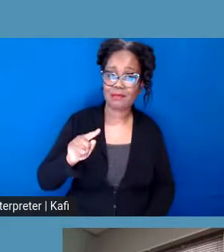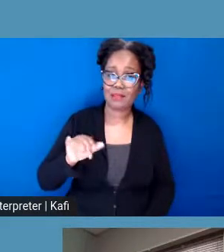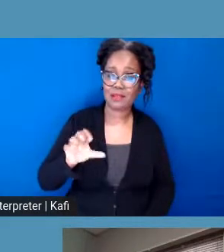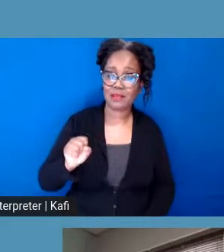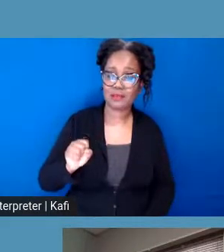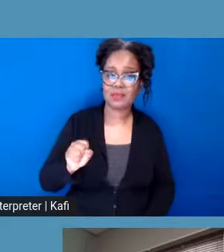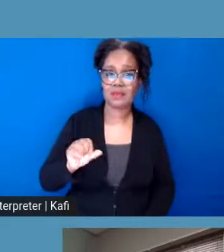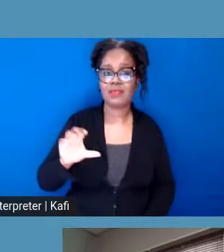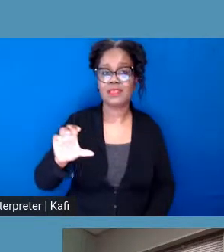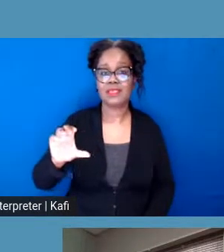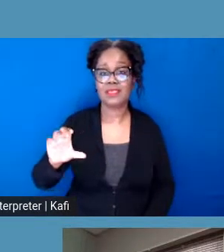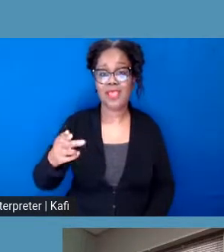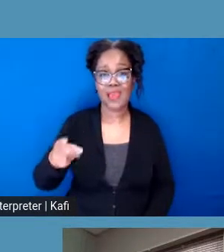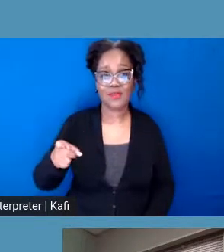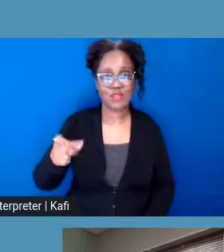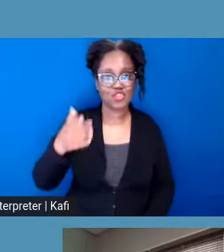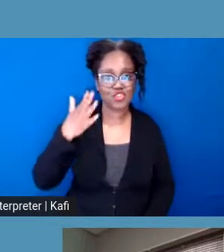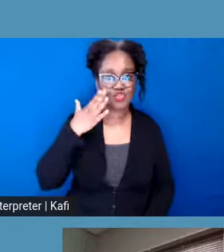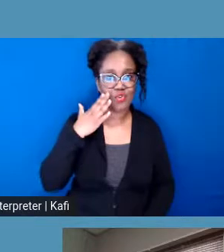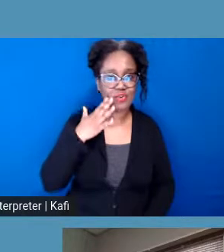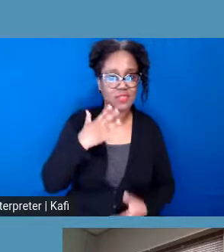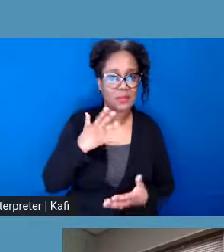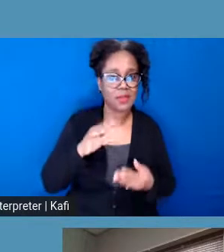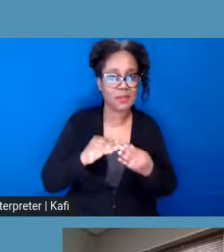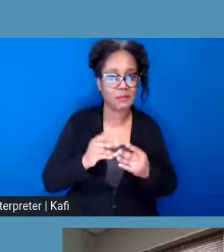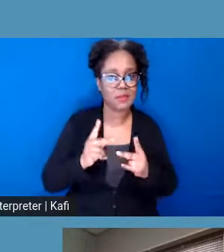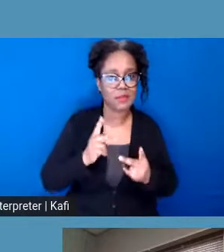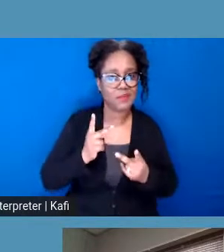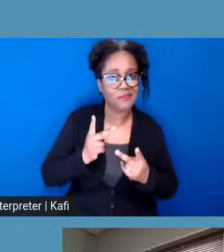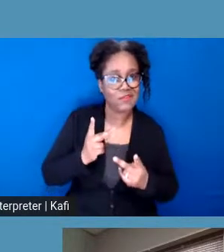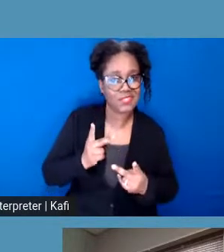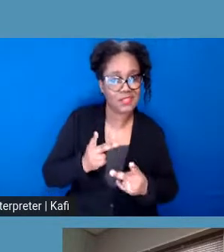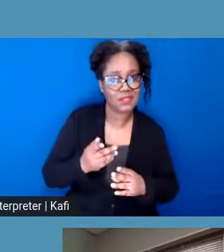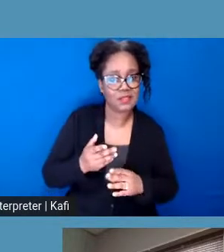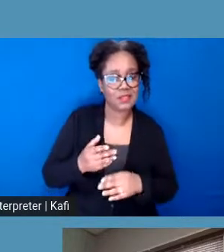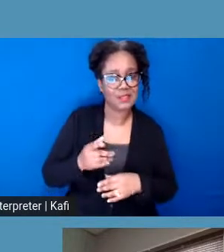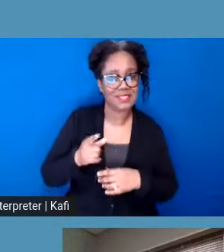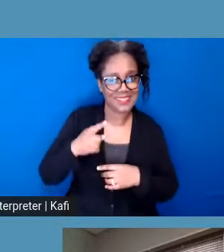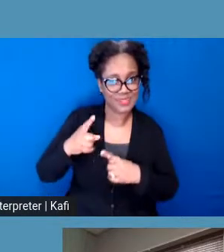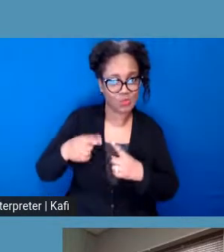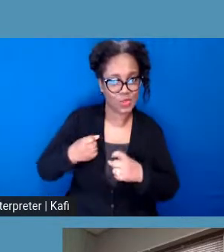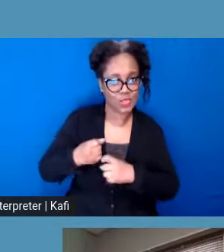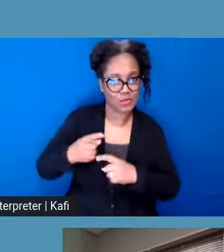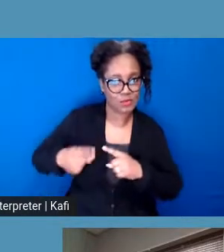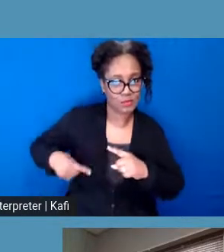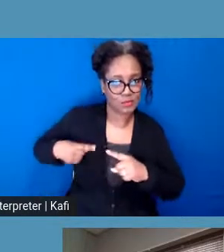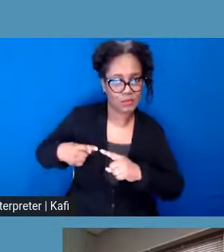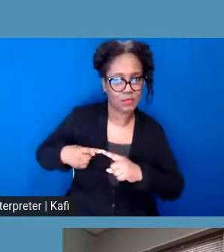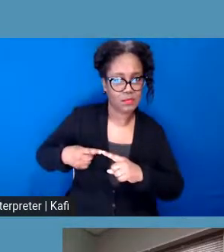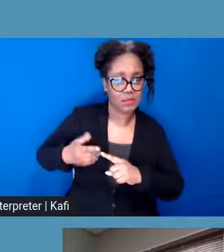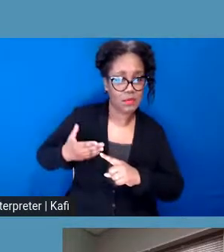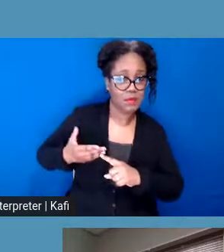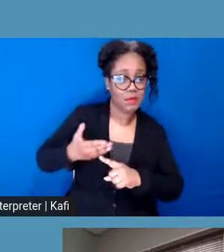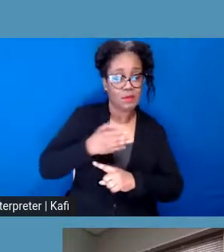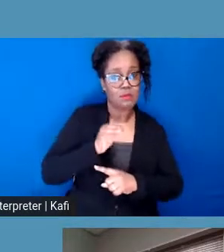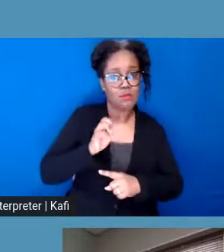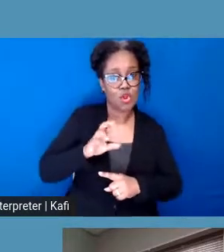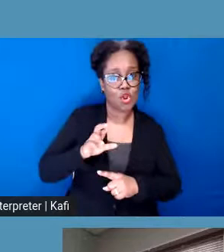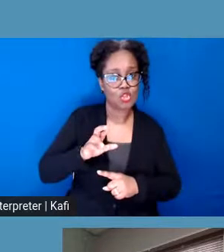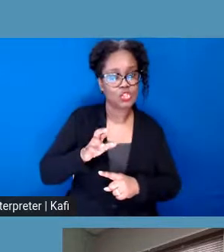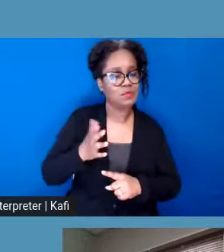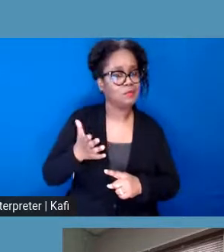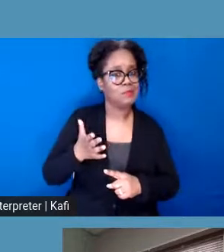and compared to last March. It would be interesting to present that to our board